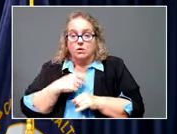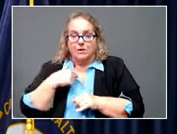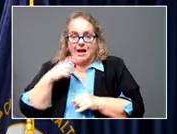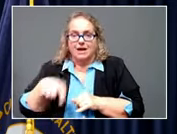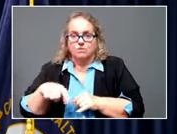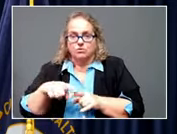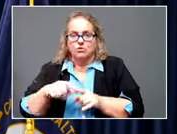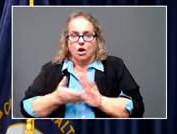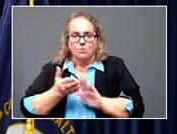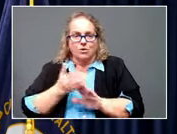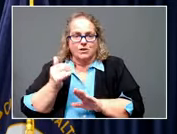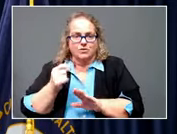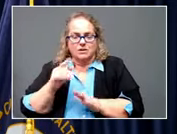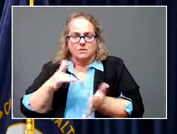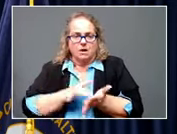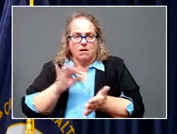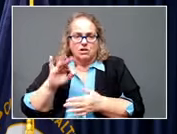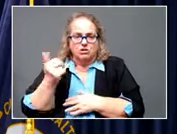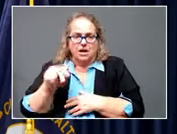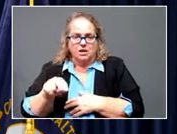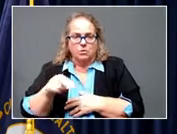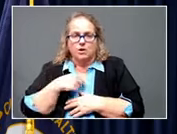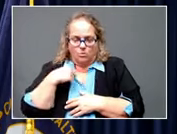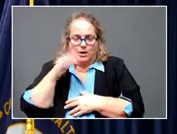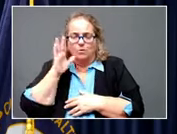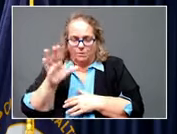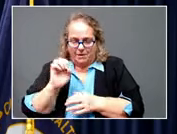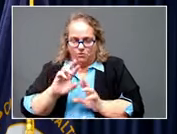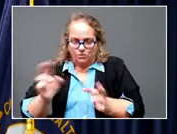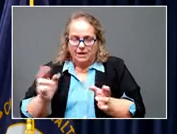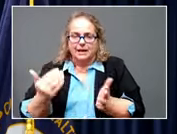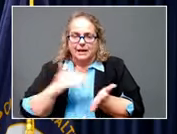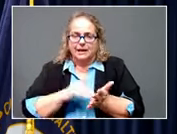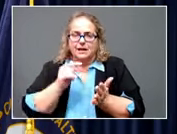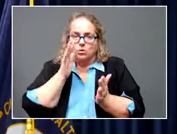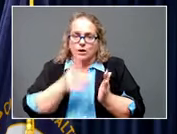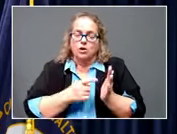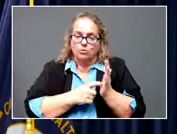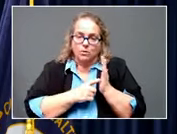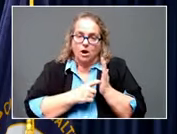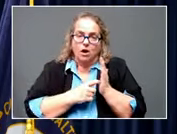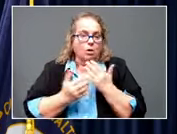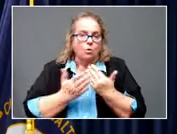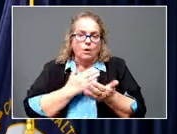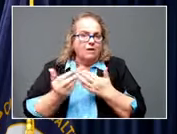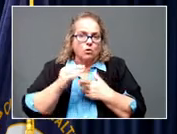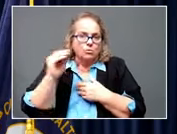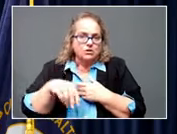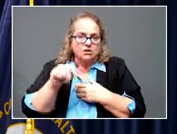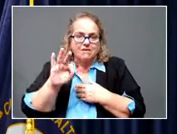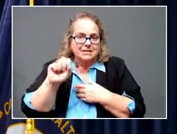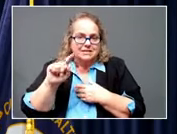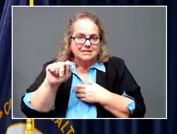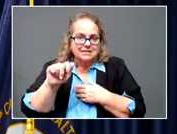middle of January, and we'll be ready. Again, it'll require whatever percentage of state and other